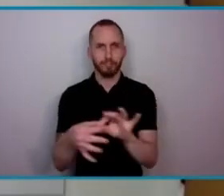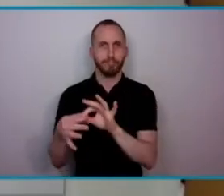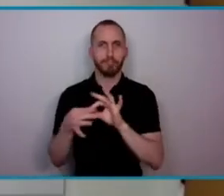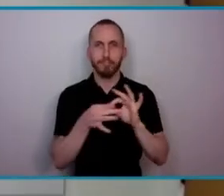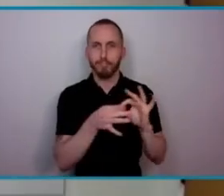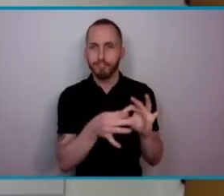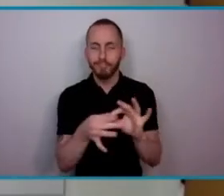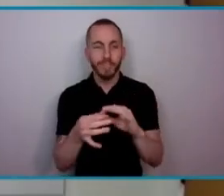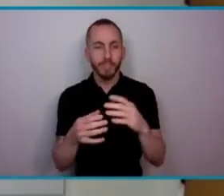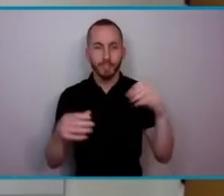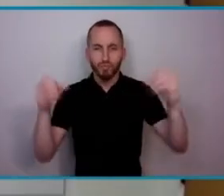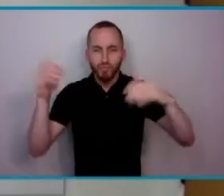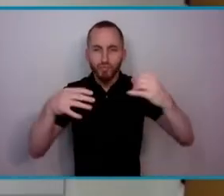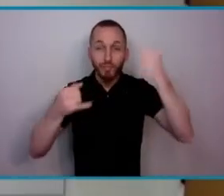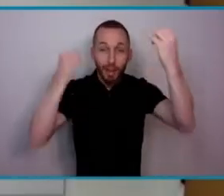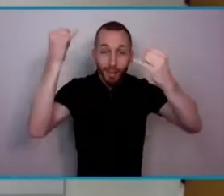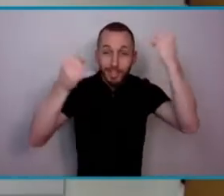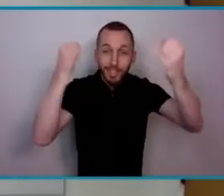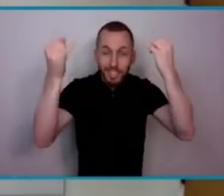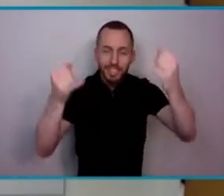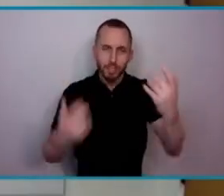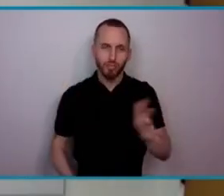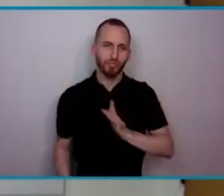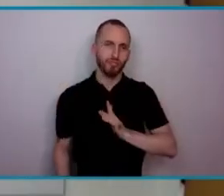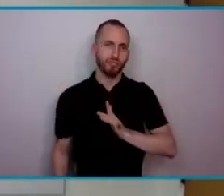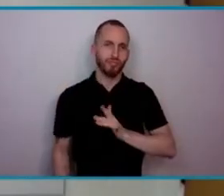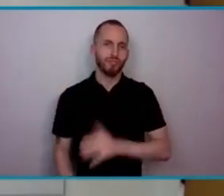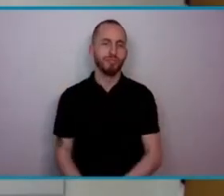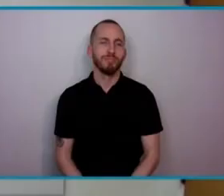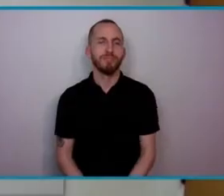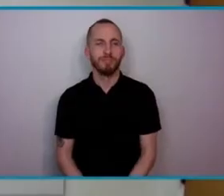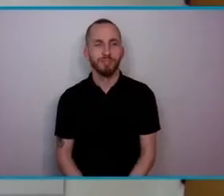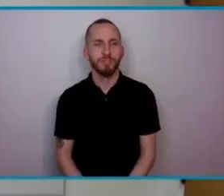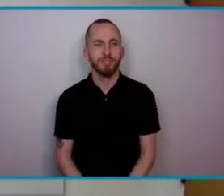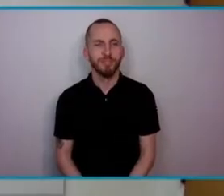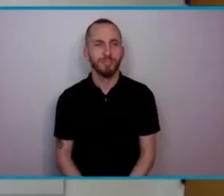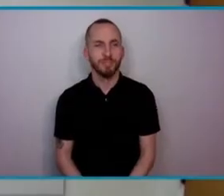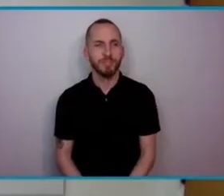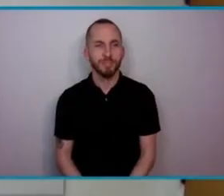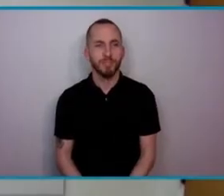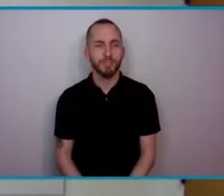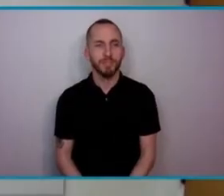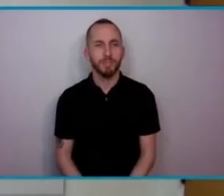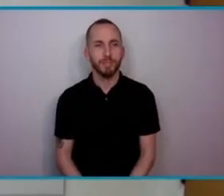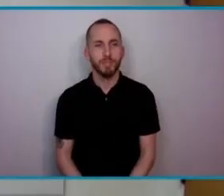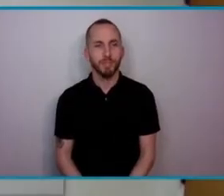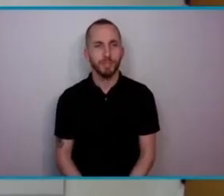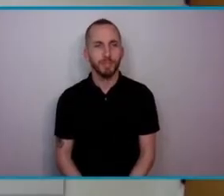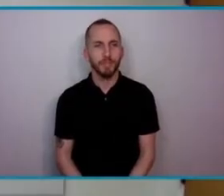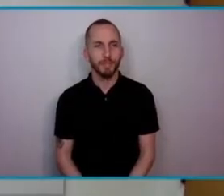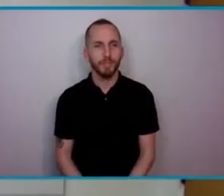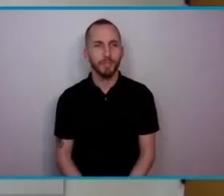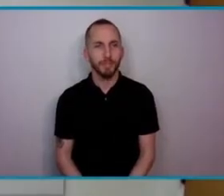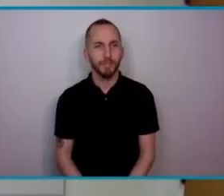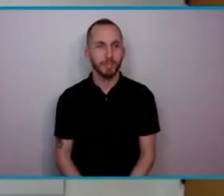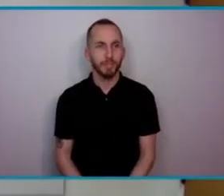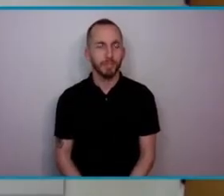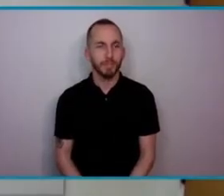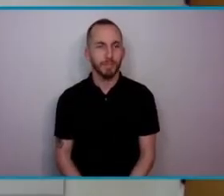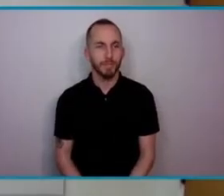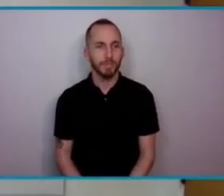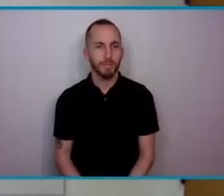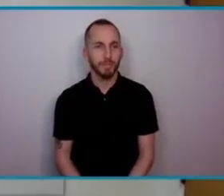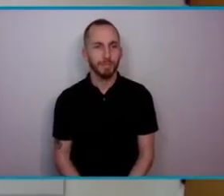ideas. So talking to Gurija Kaimal, who's our Drexel professor